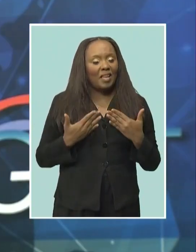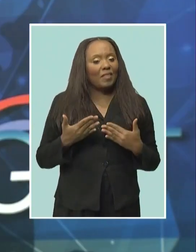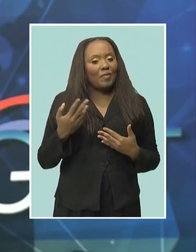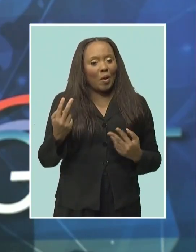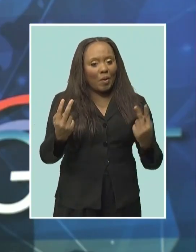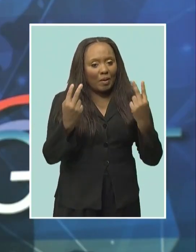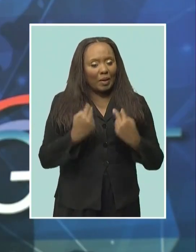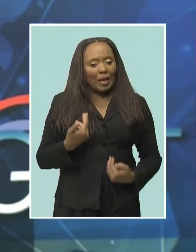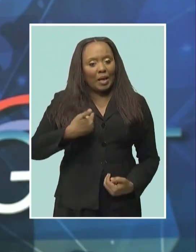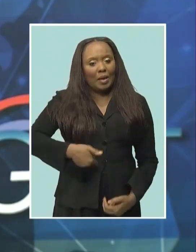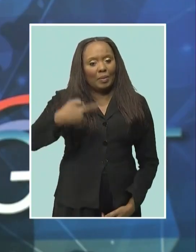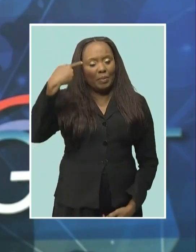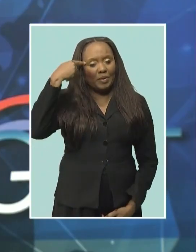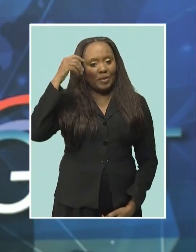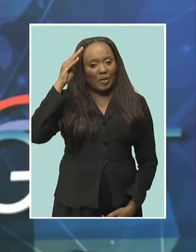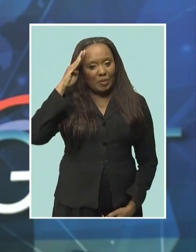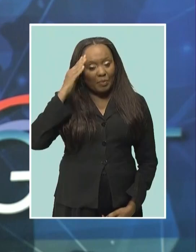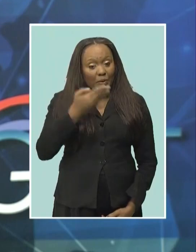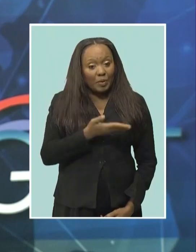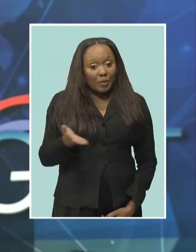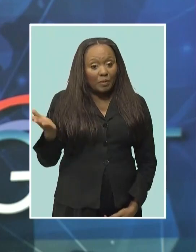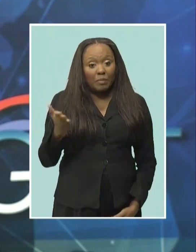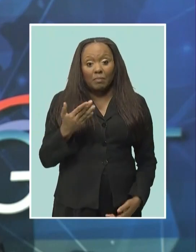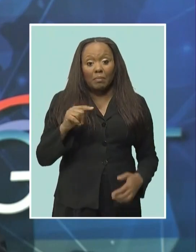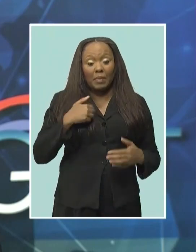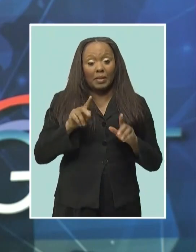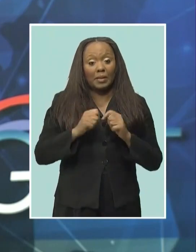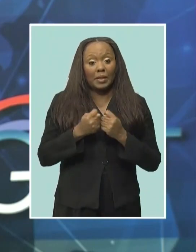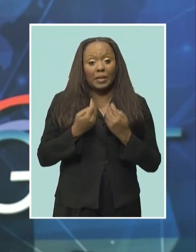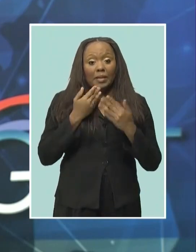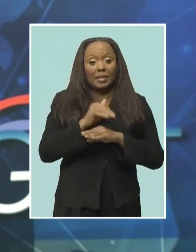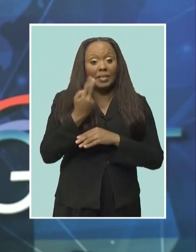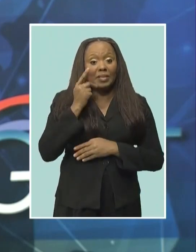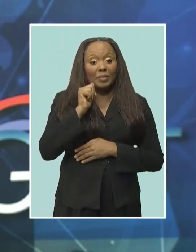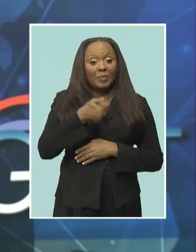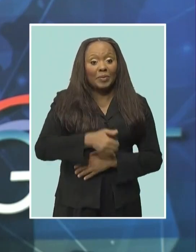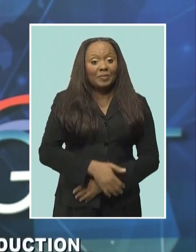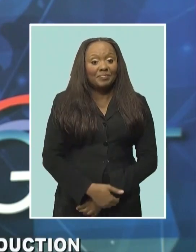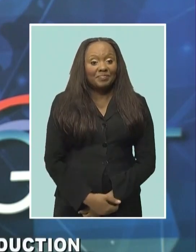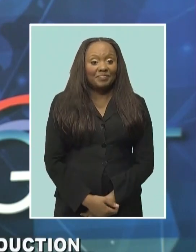I'm Pearson Bowen. For the crew, to all of you, good night. We will see you tomorrow.